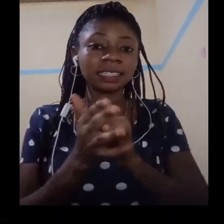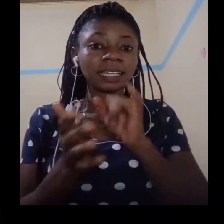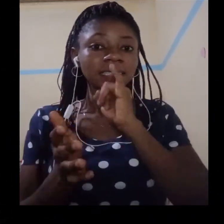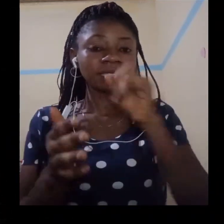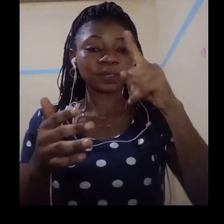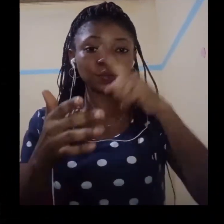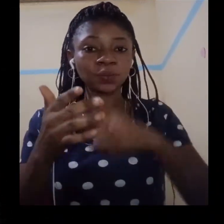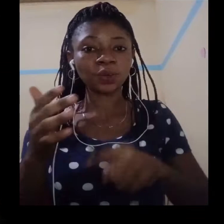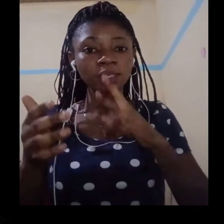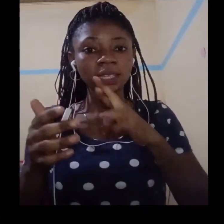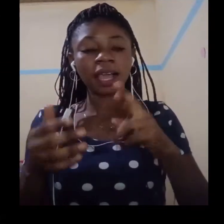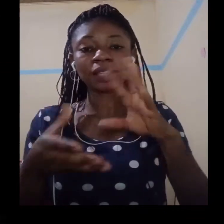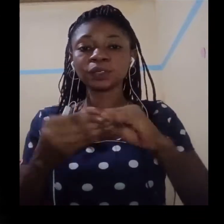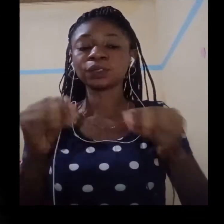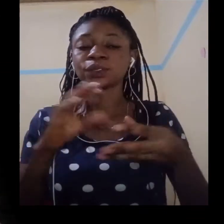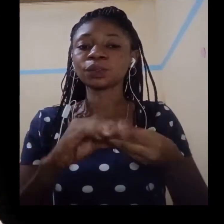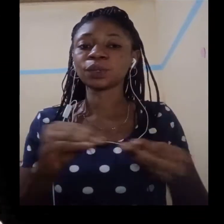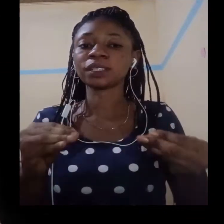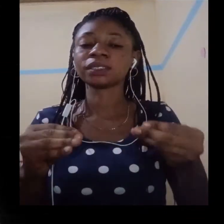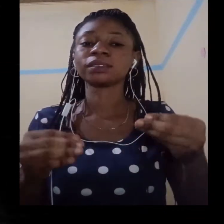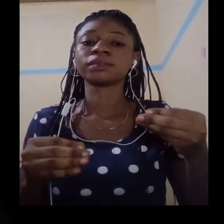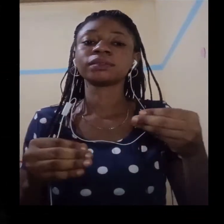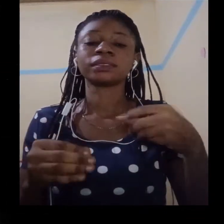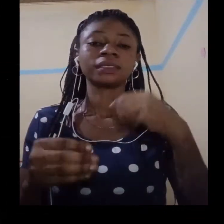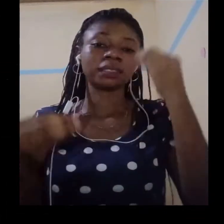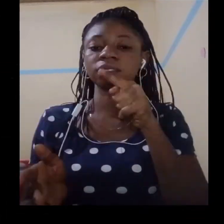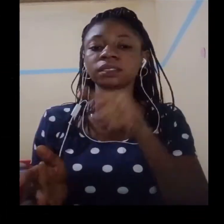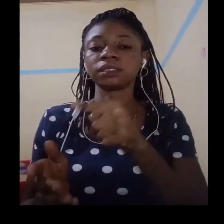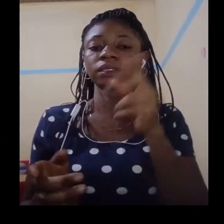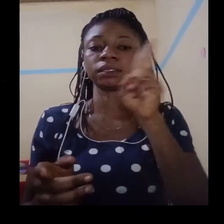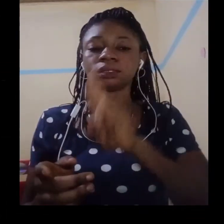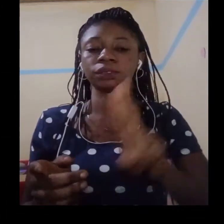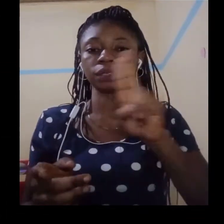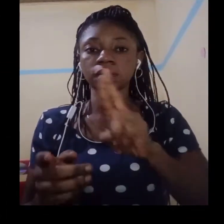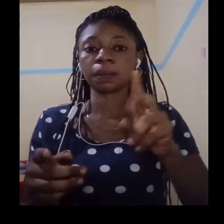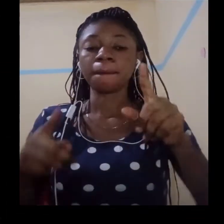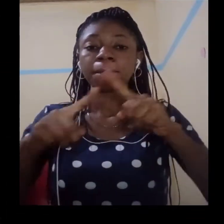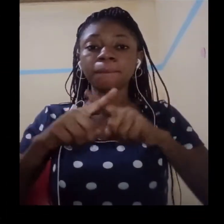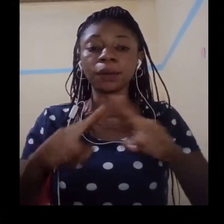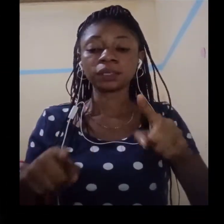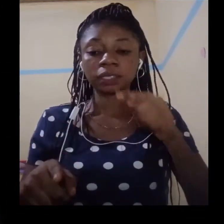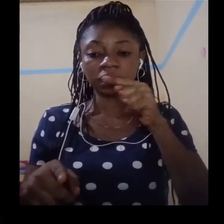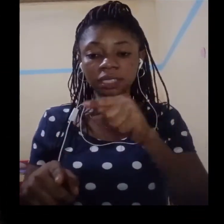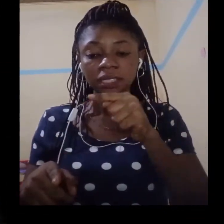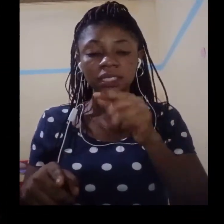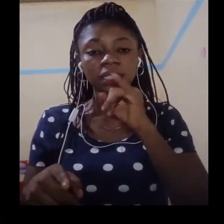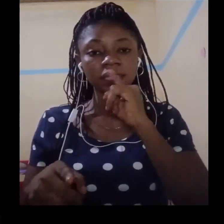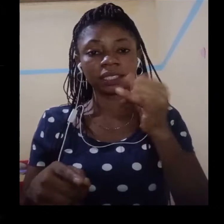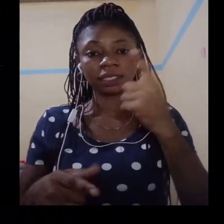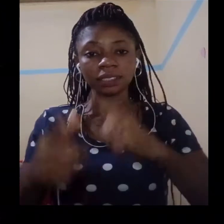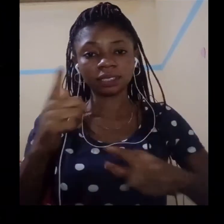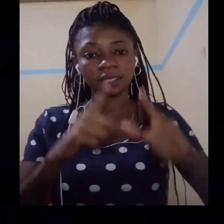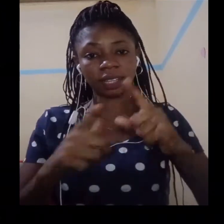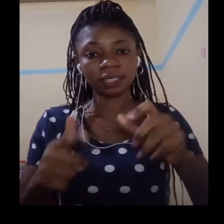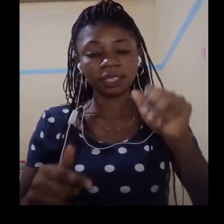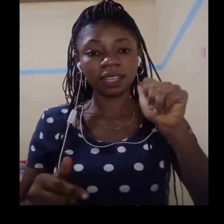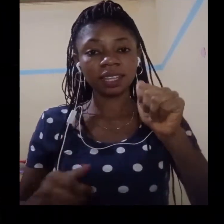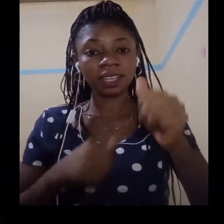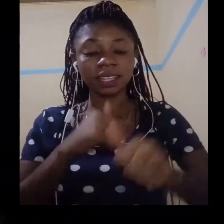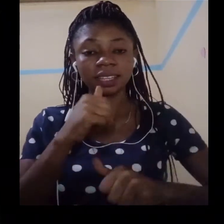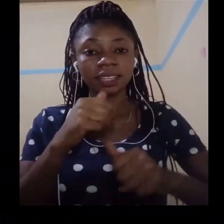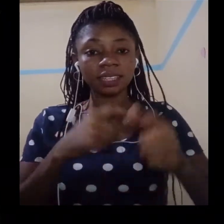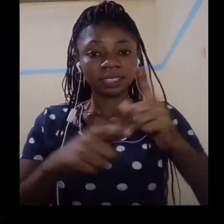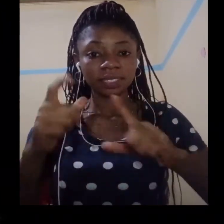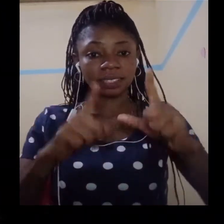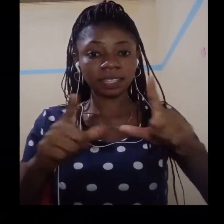one that she is using. But she is signing a sign that we can identify, that we